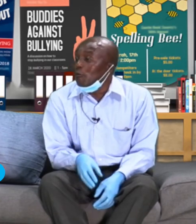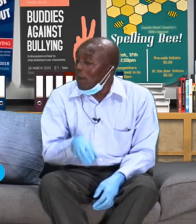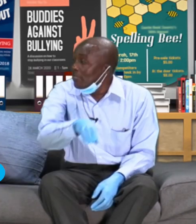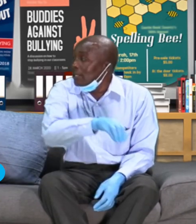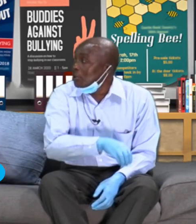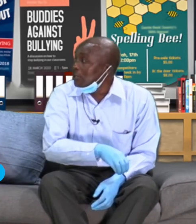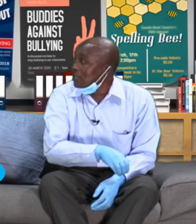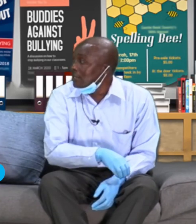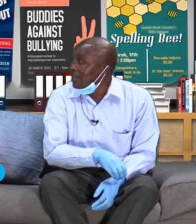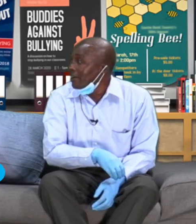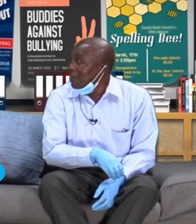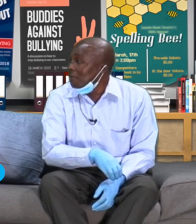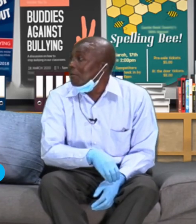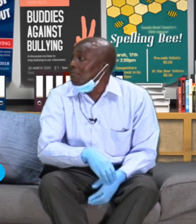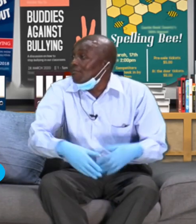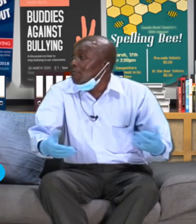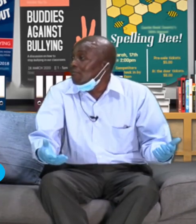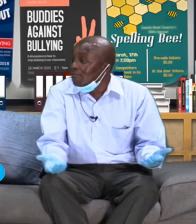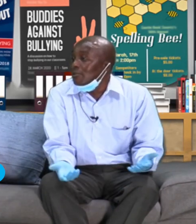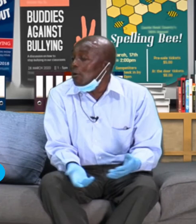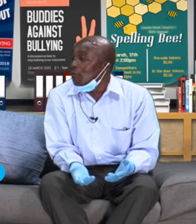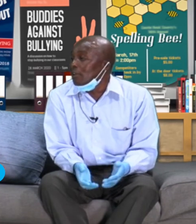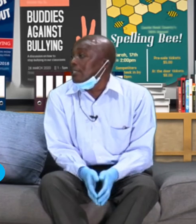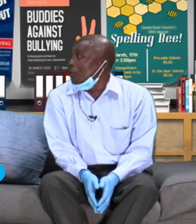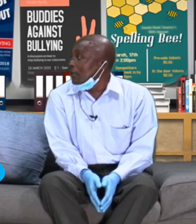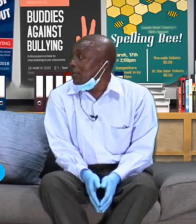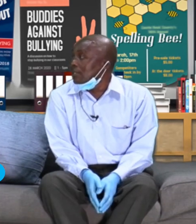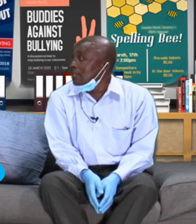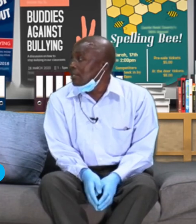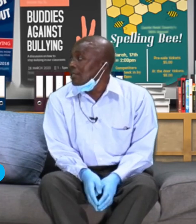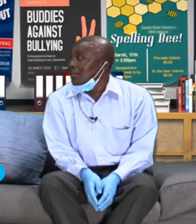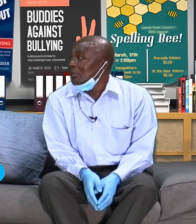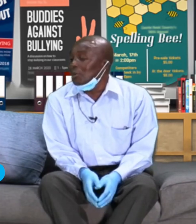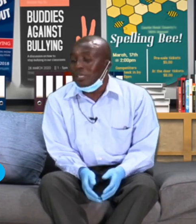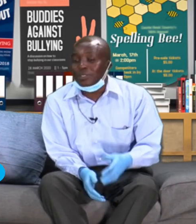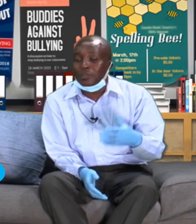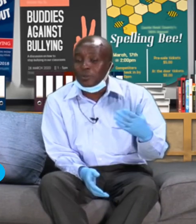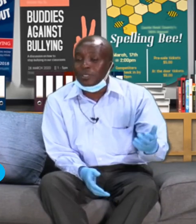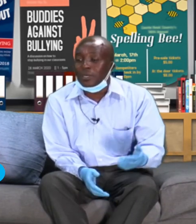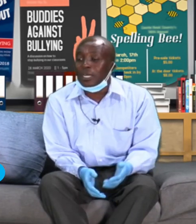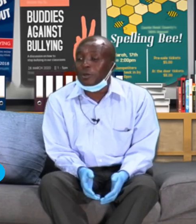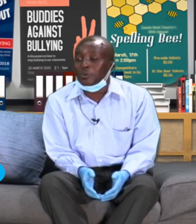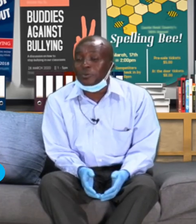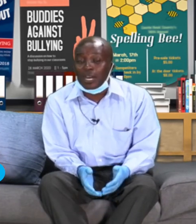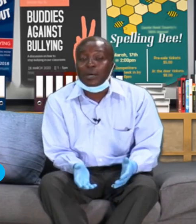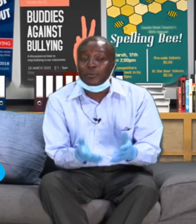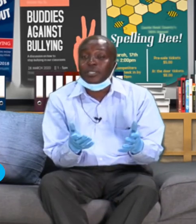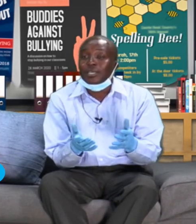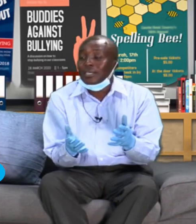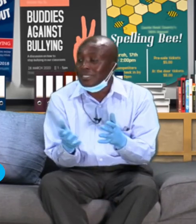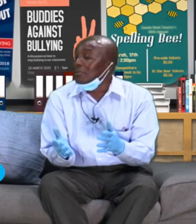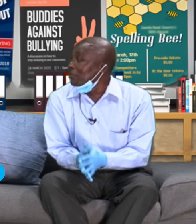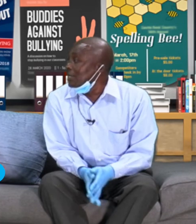to look for other resources from, friends and workmates so that we actually could come up